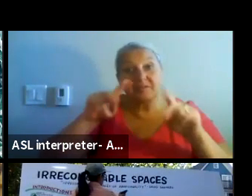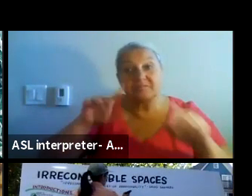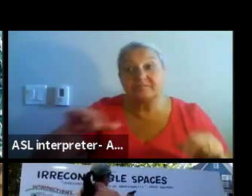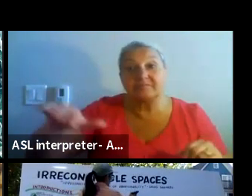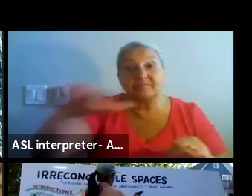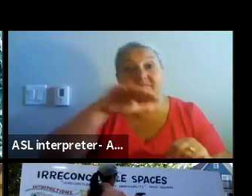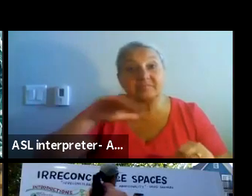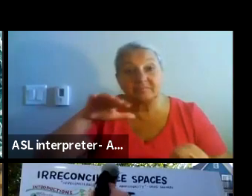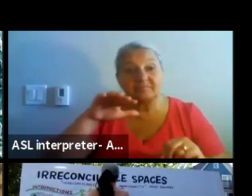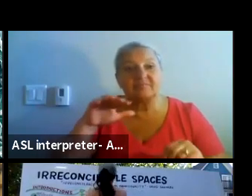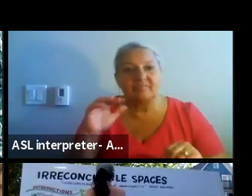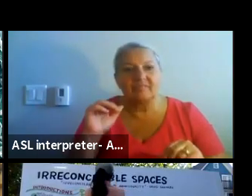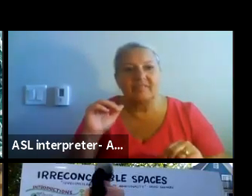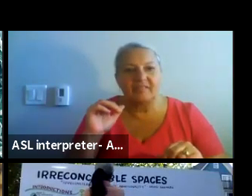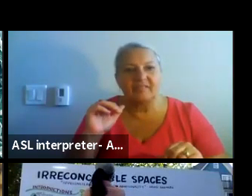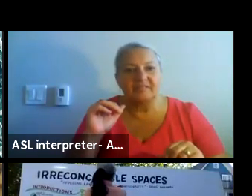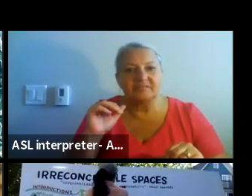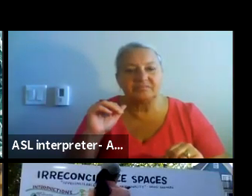reminds us all that